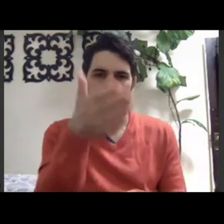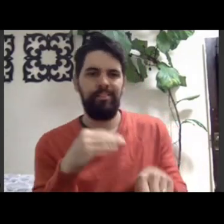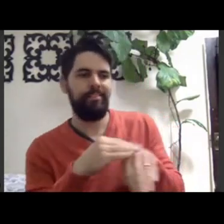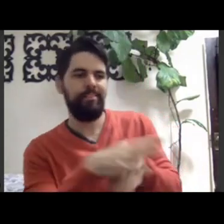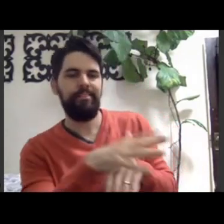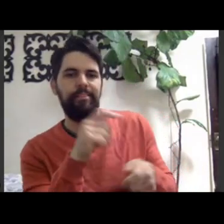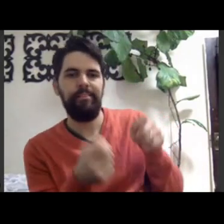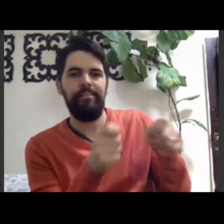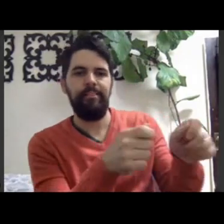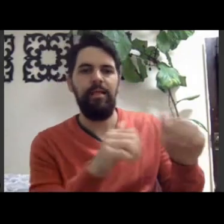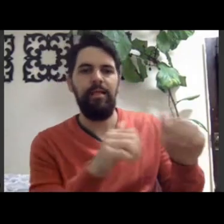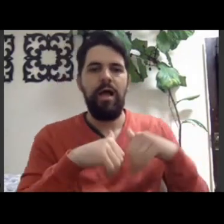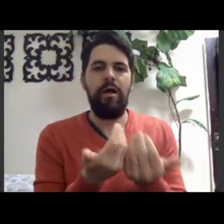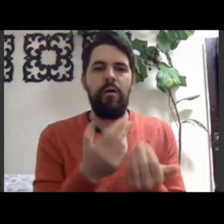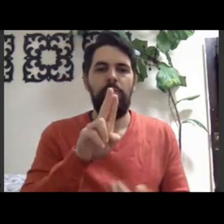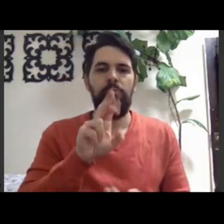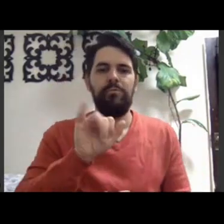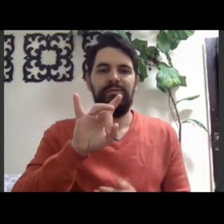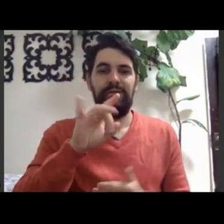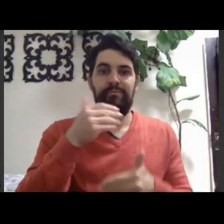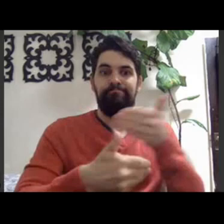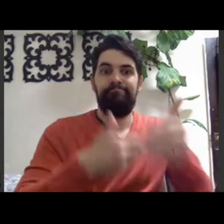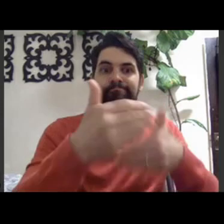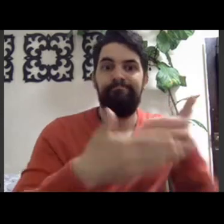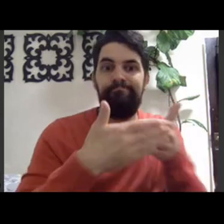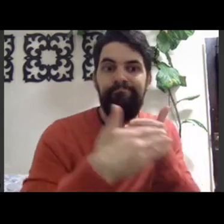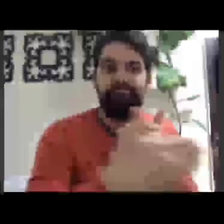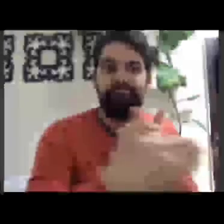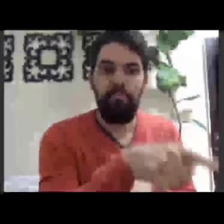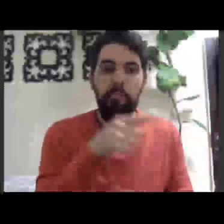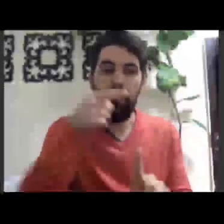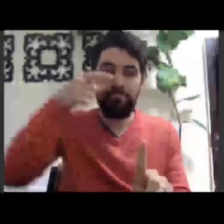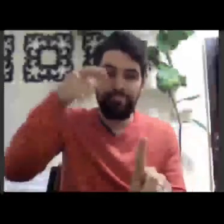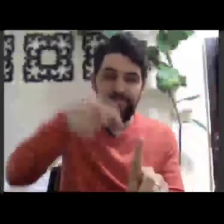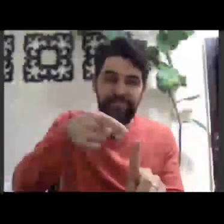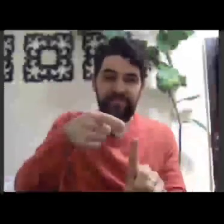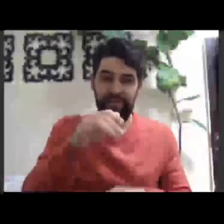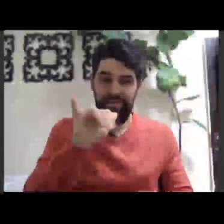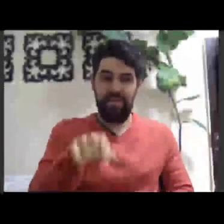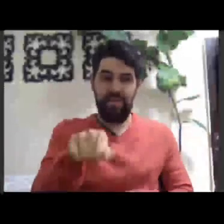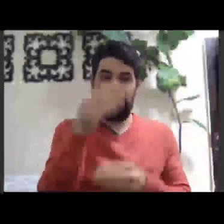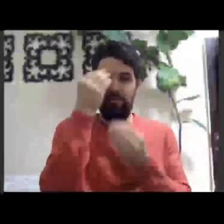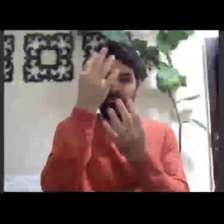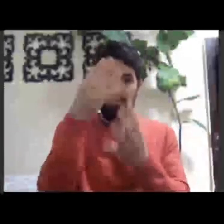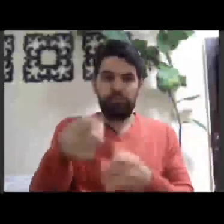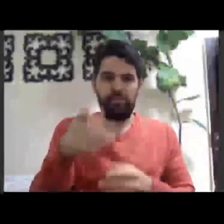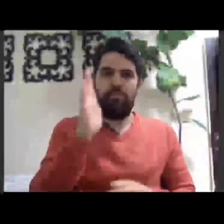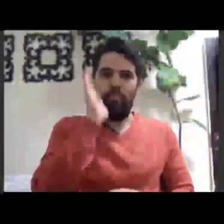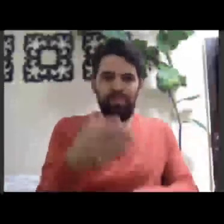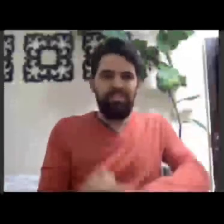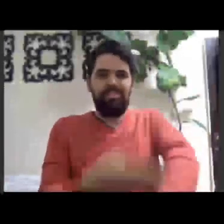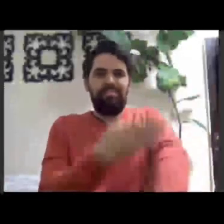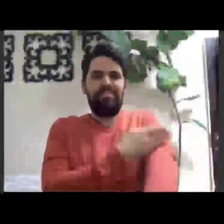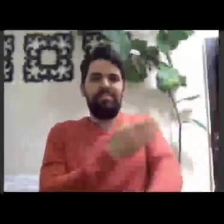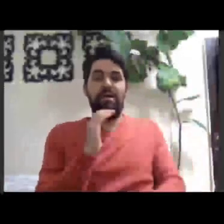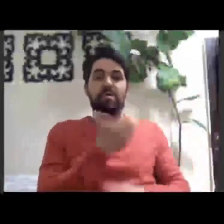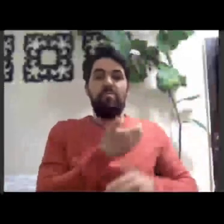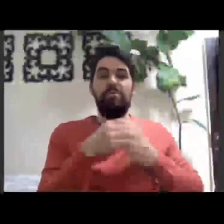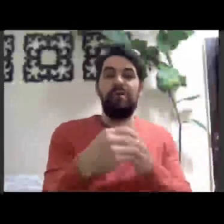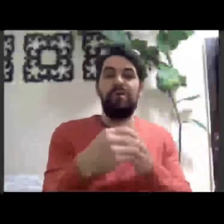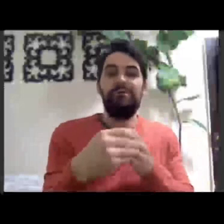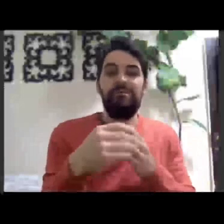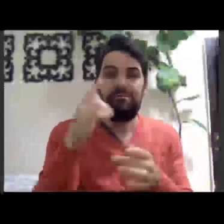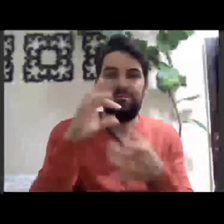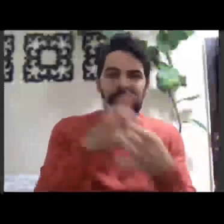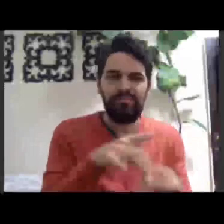including what we hope to learn from all of you today, that will affect future guidance and how USAID proceeds with our programming.